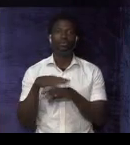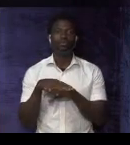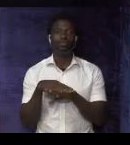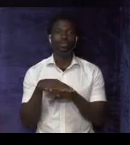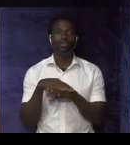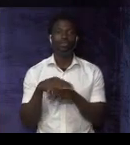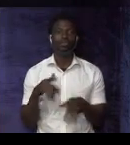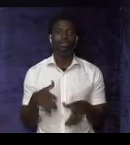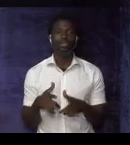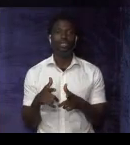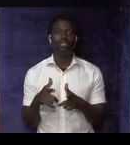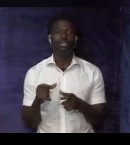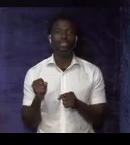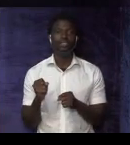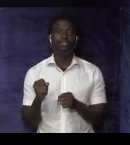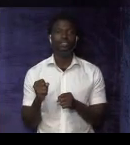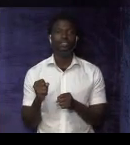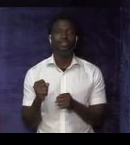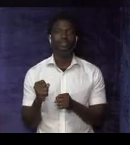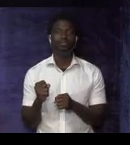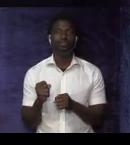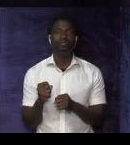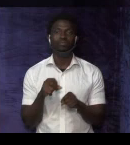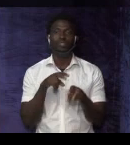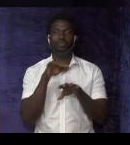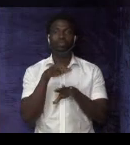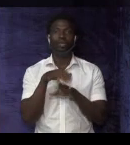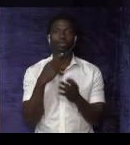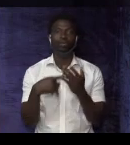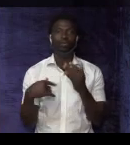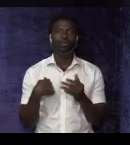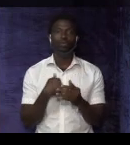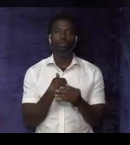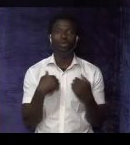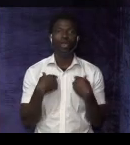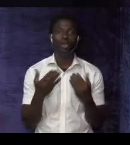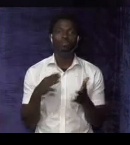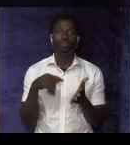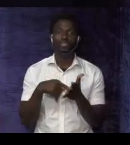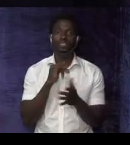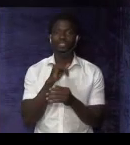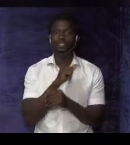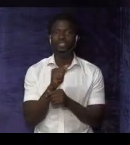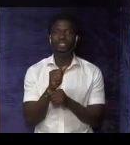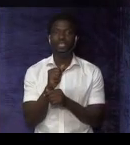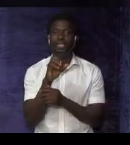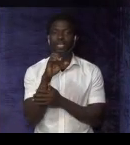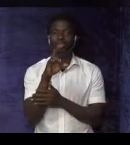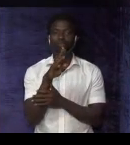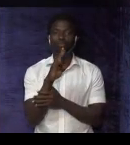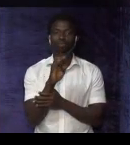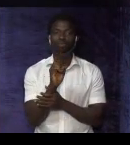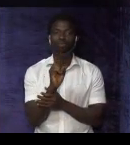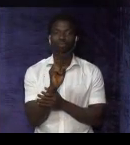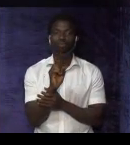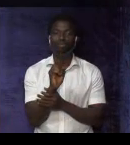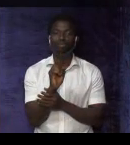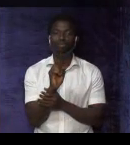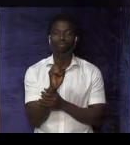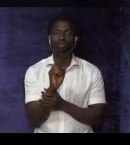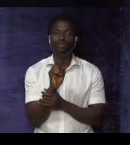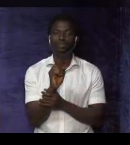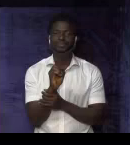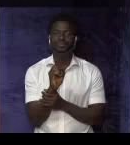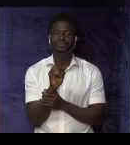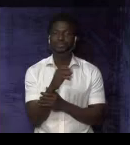Now, moving on, let's look at what we have here. This is a cube. The picture